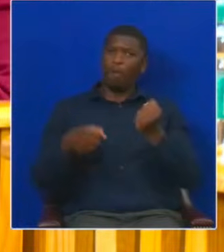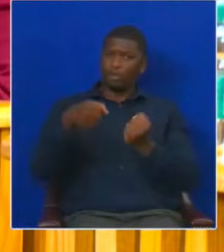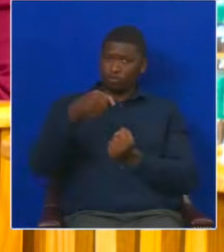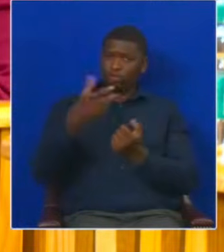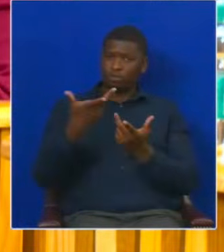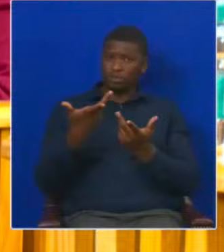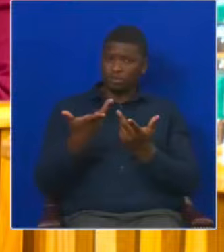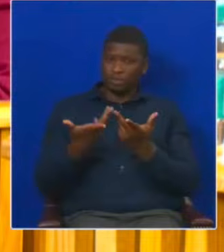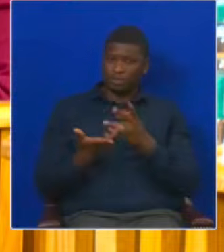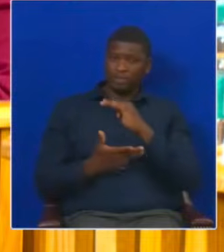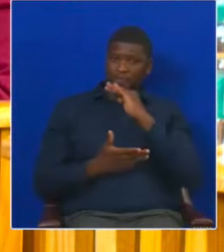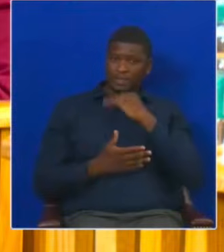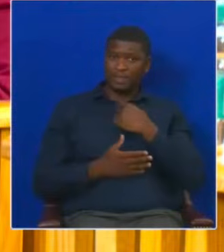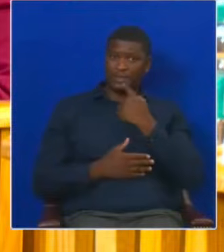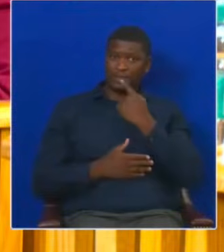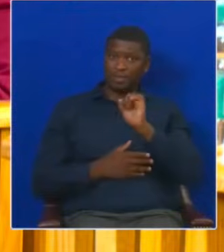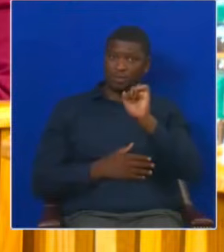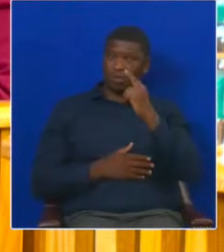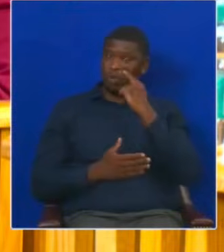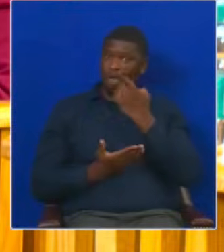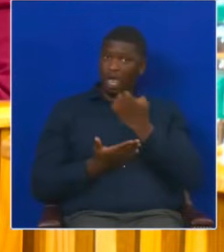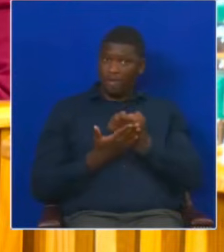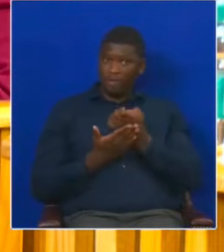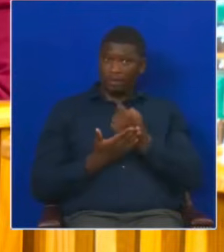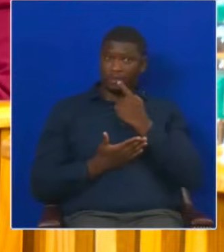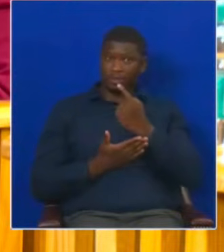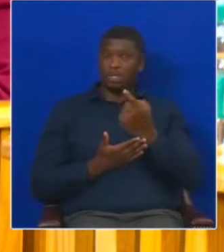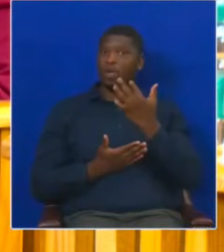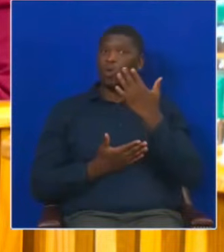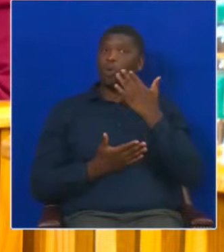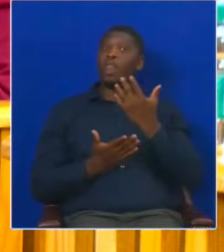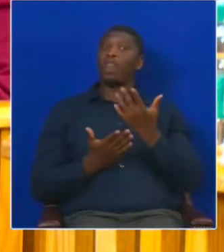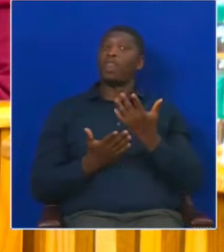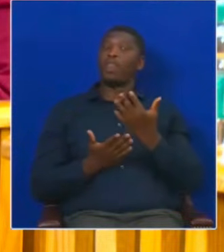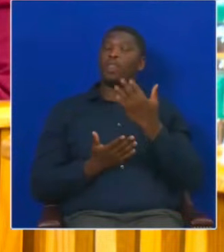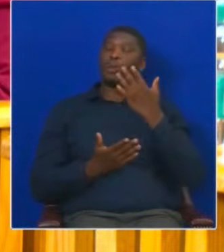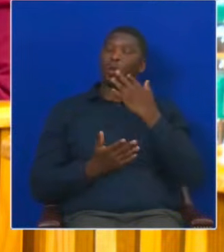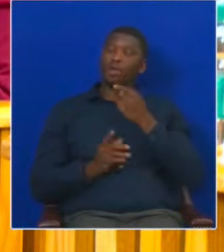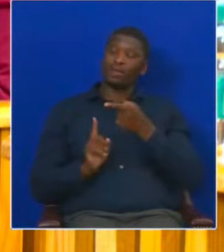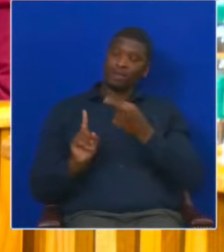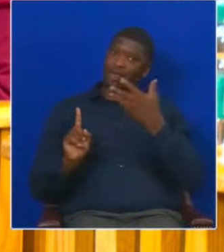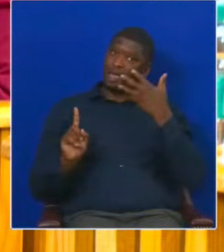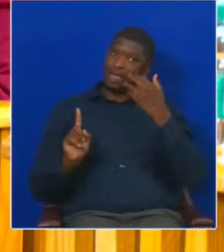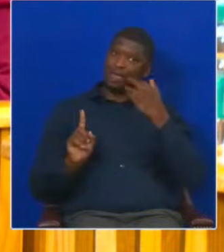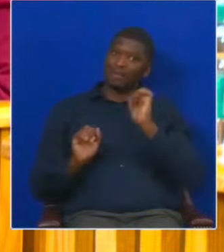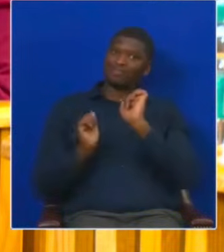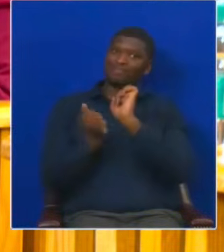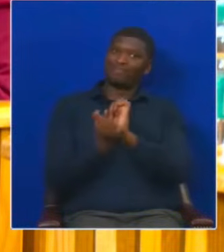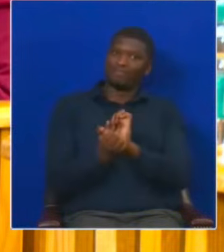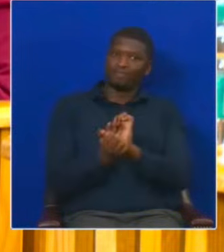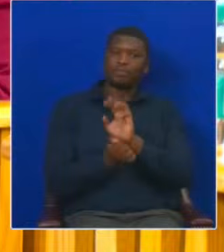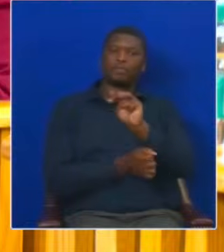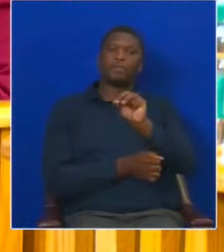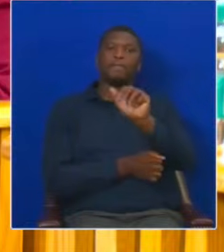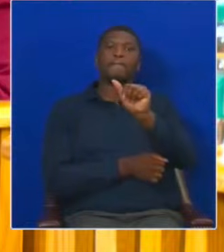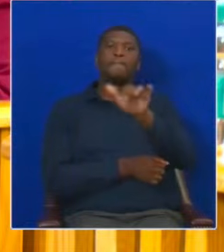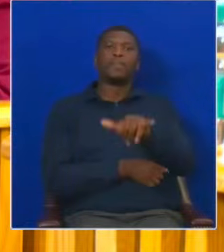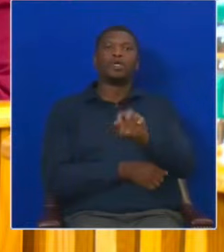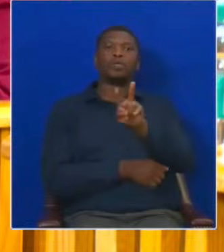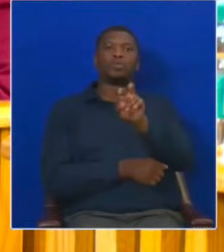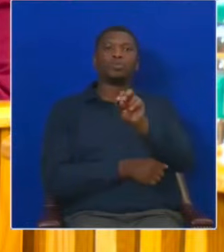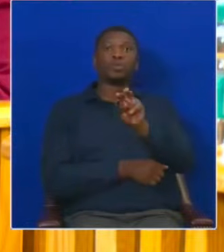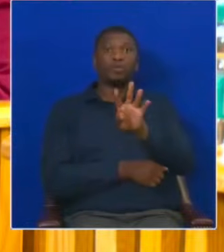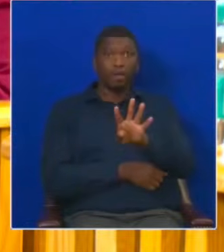your evidence that upon the arrest of Mr. Madlanga in May of 2025, he